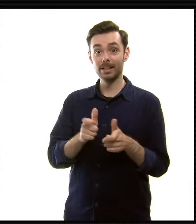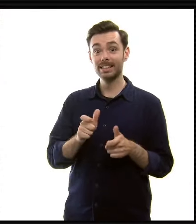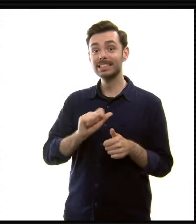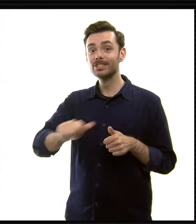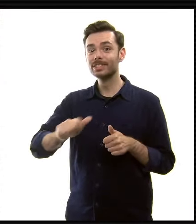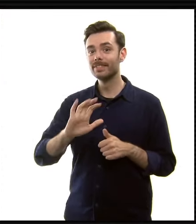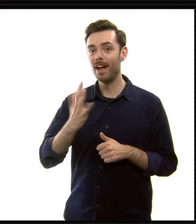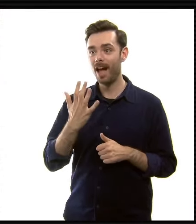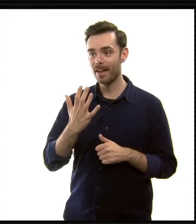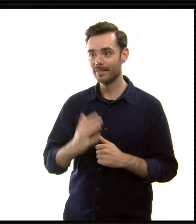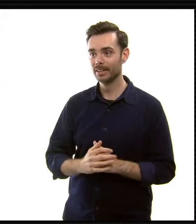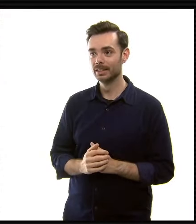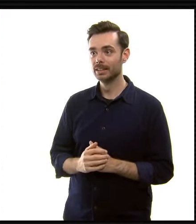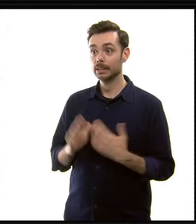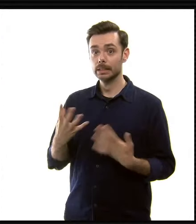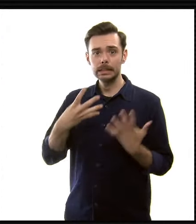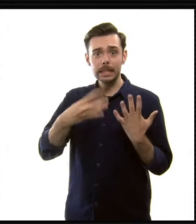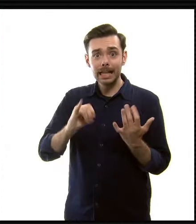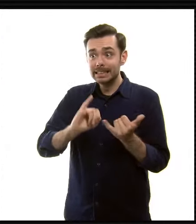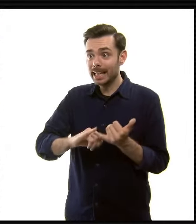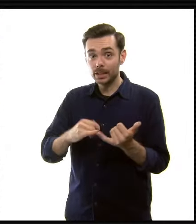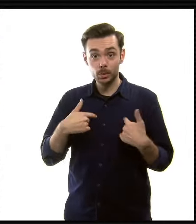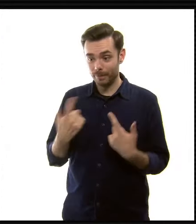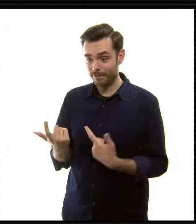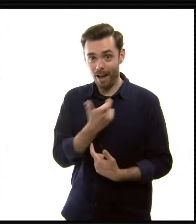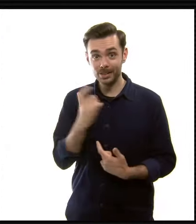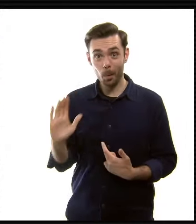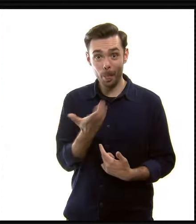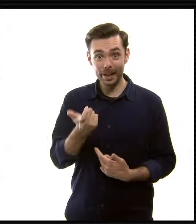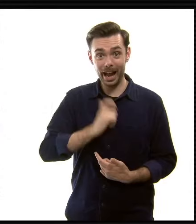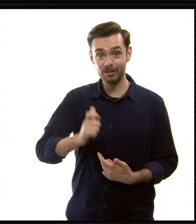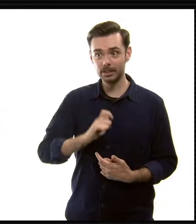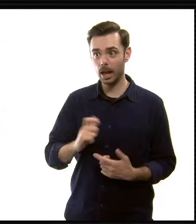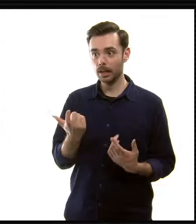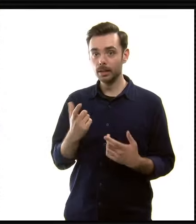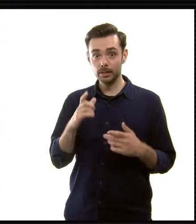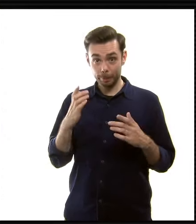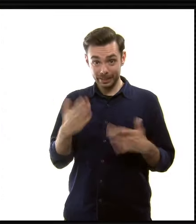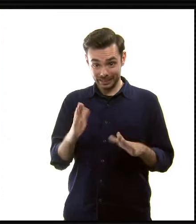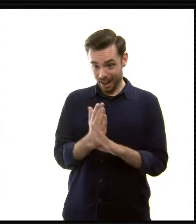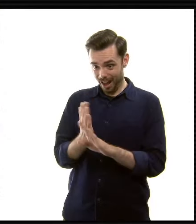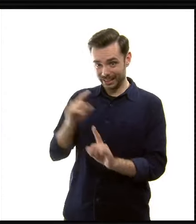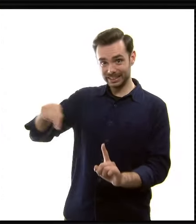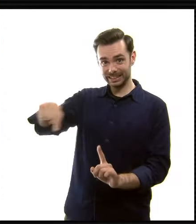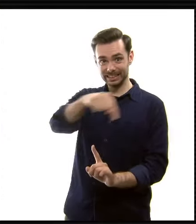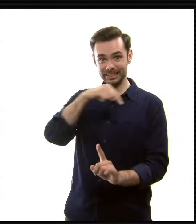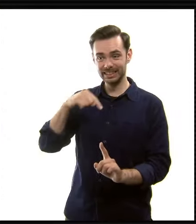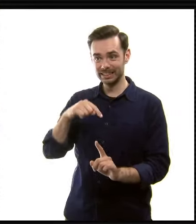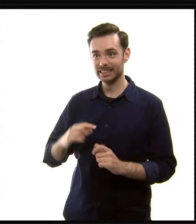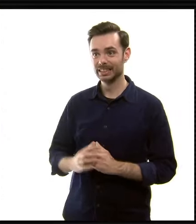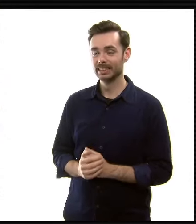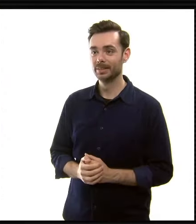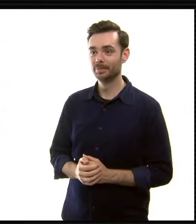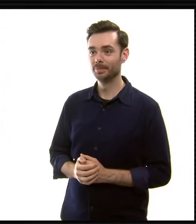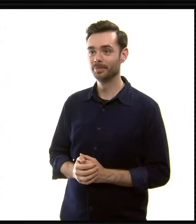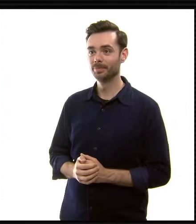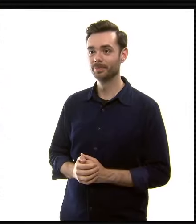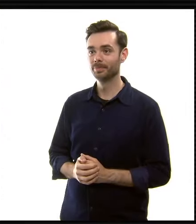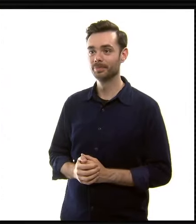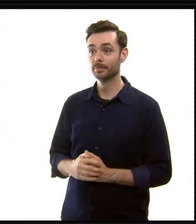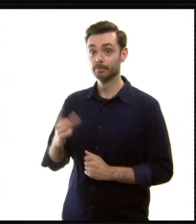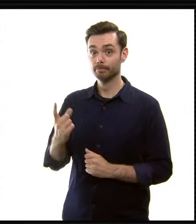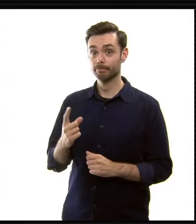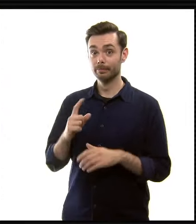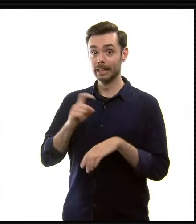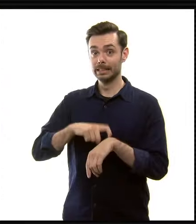to find all the 8 new characters hidden somewhere in all these bricks and collect as many coins as we can. The coin counter will be on the screen.